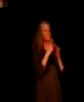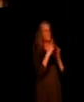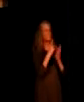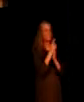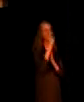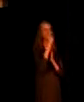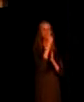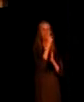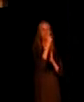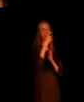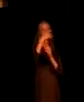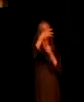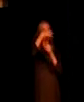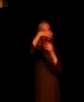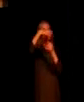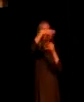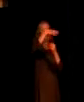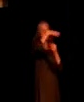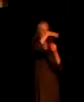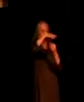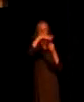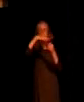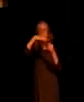at the end of the